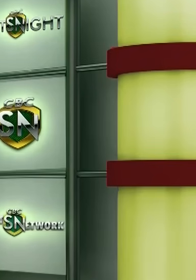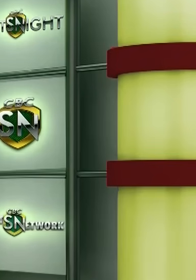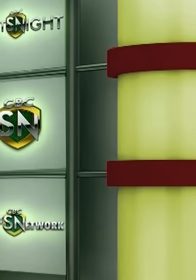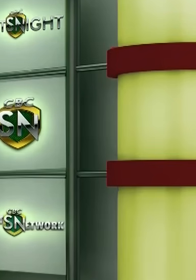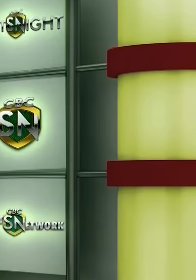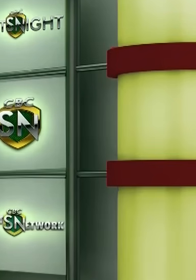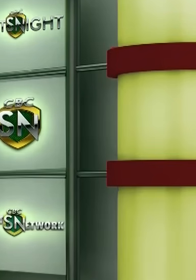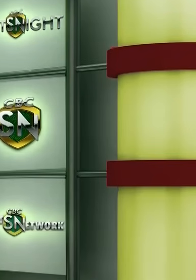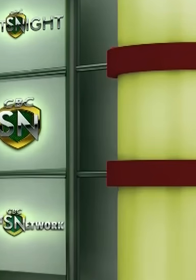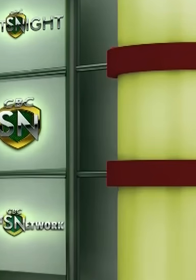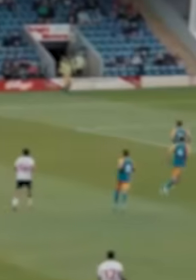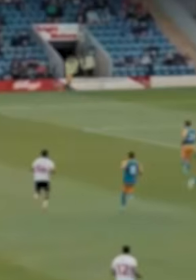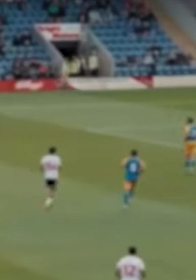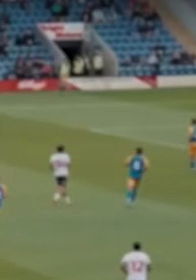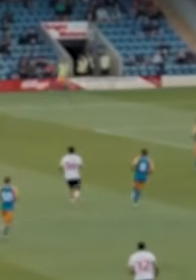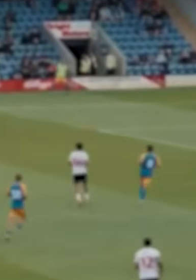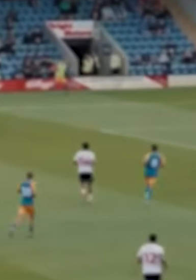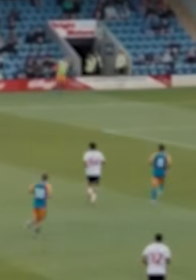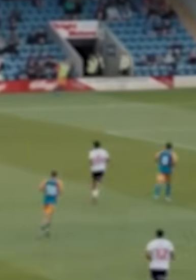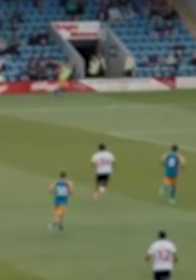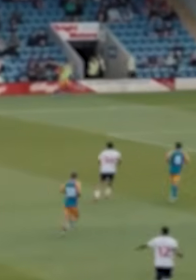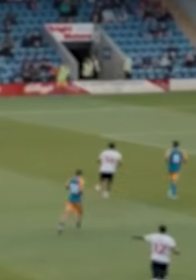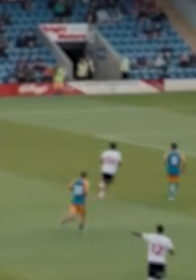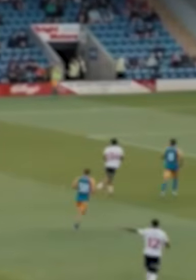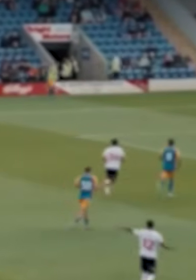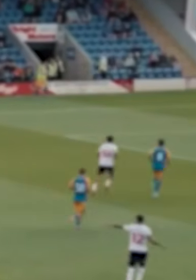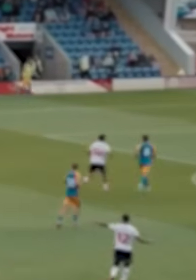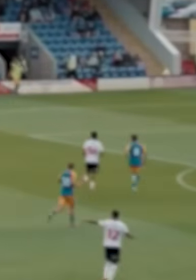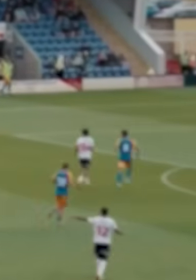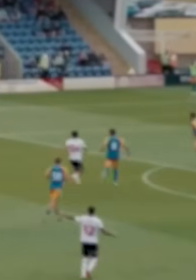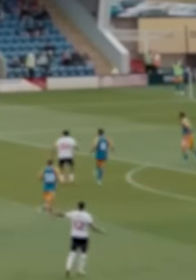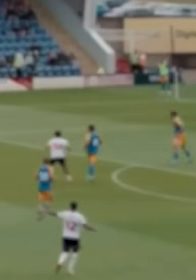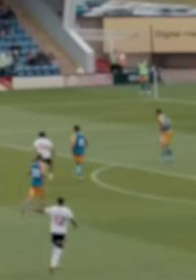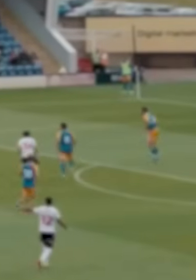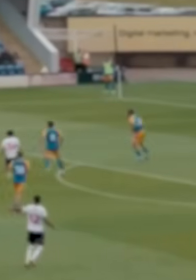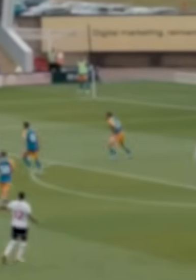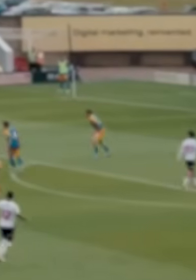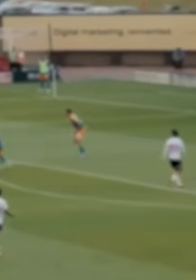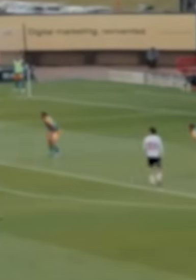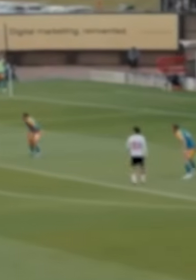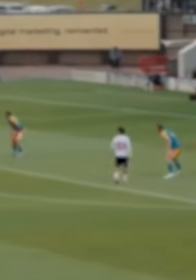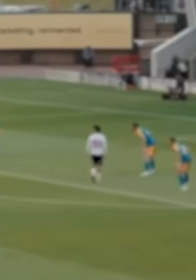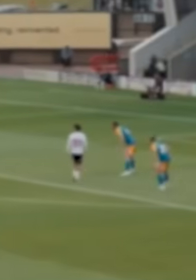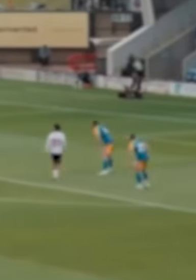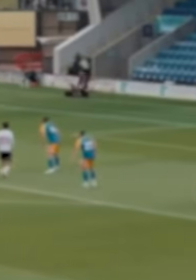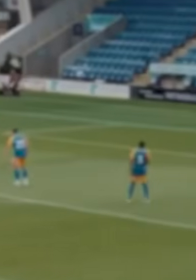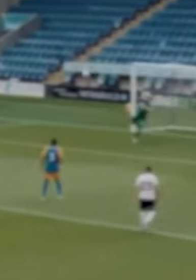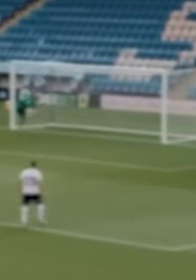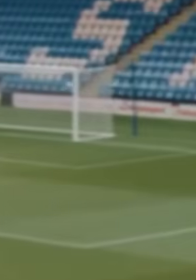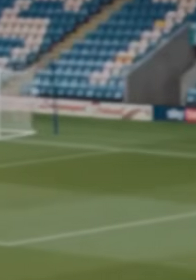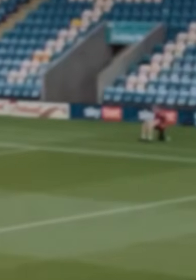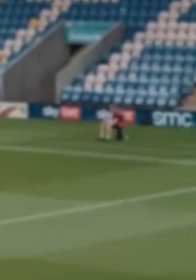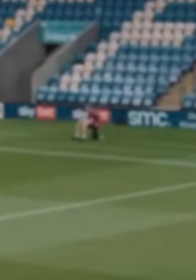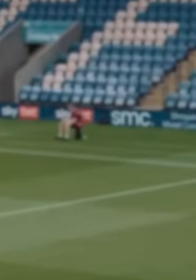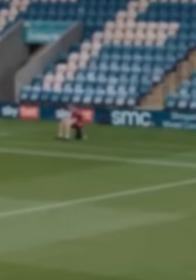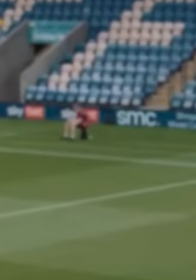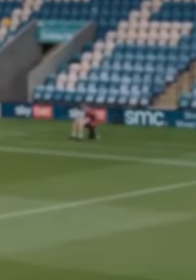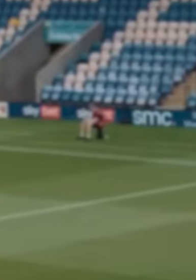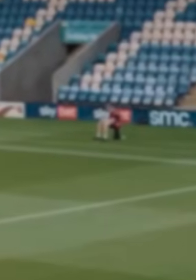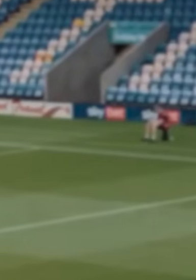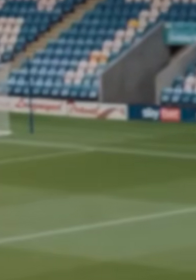friendly. Gill opened the scoring in the 21st minute after cutting inside and unleashing an unstoppable strike into the top